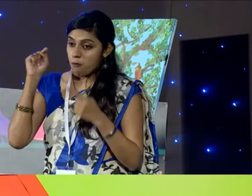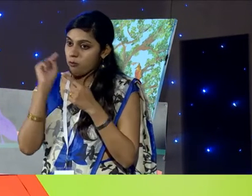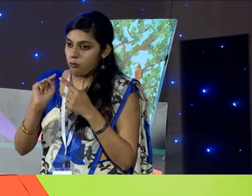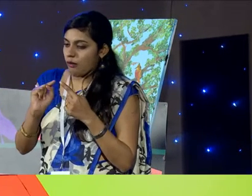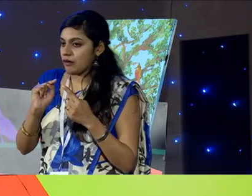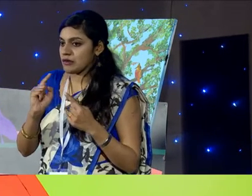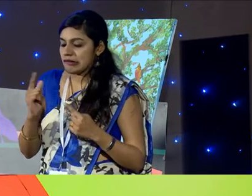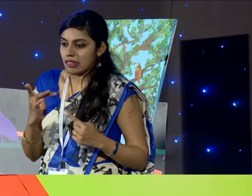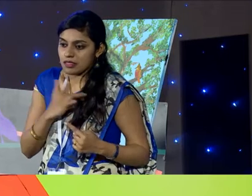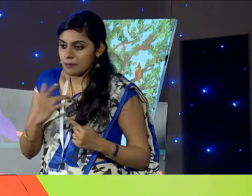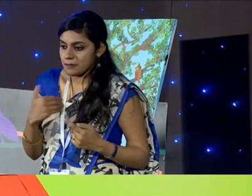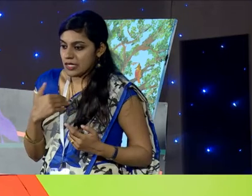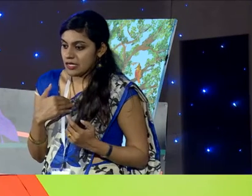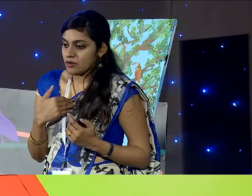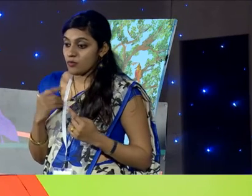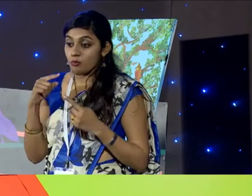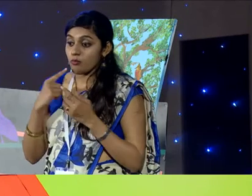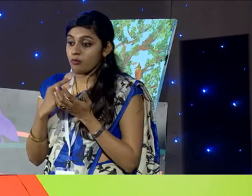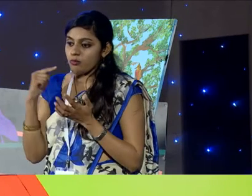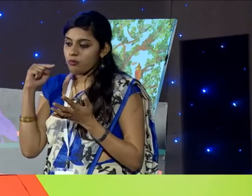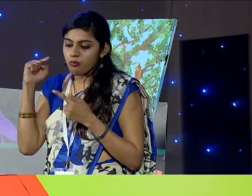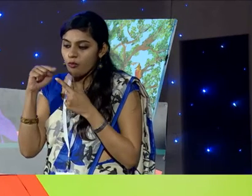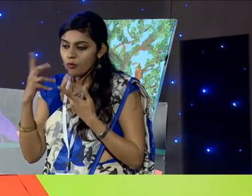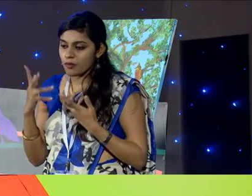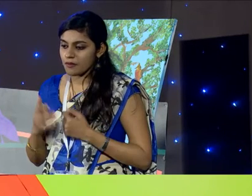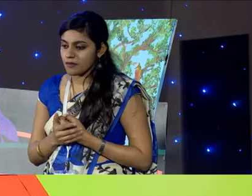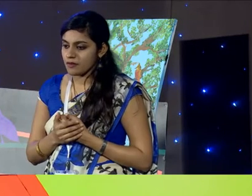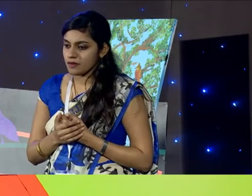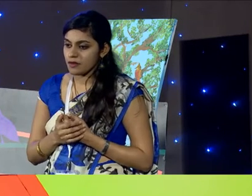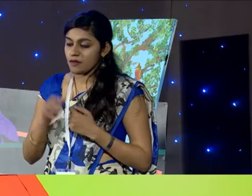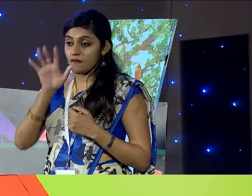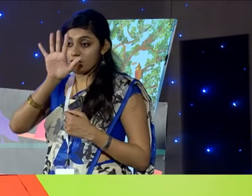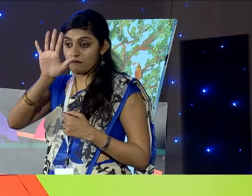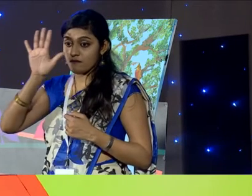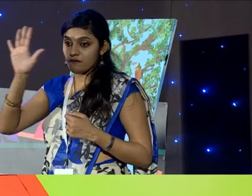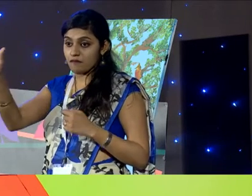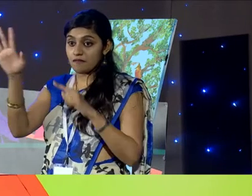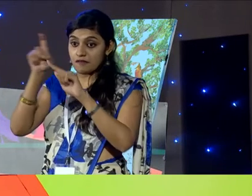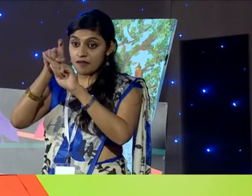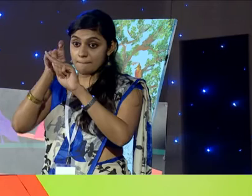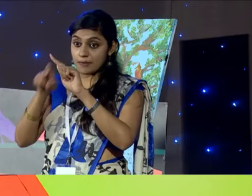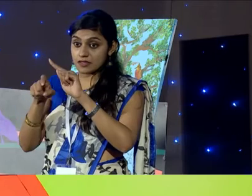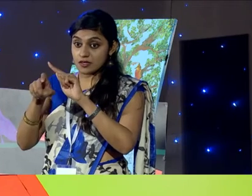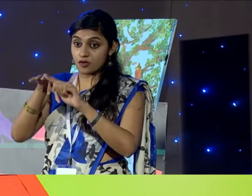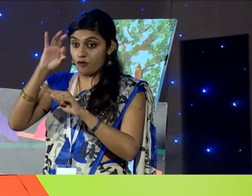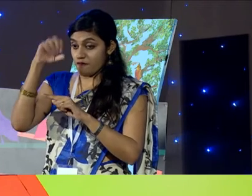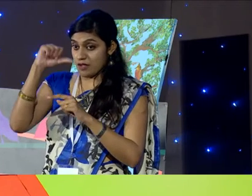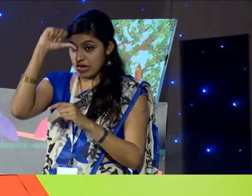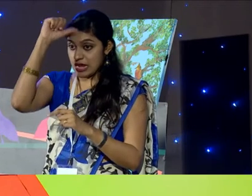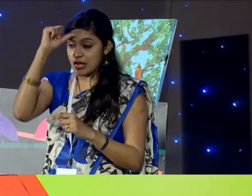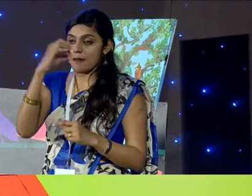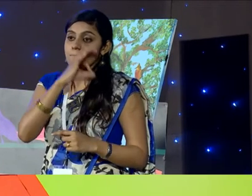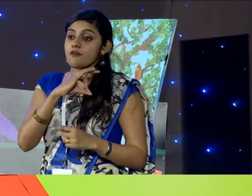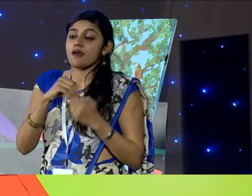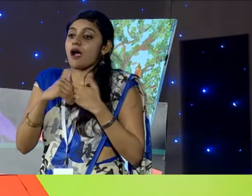learned about it was that 55% of India's population lives off agriculture, and that accounts for only